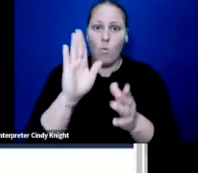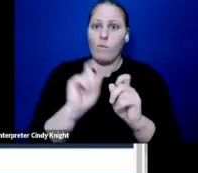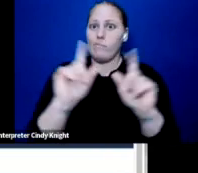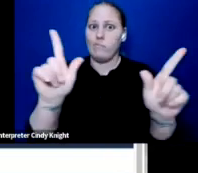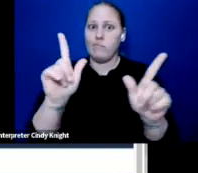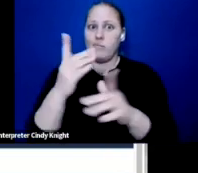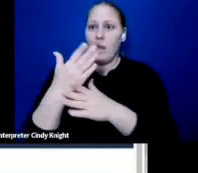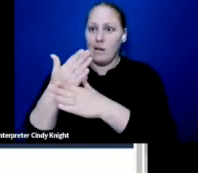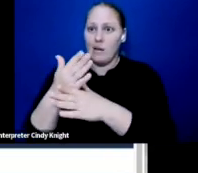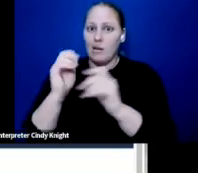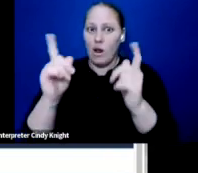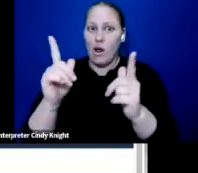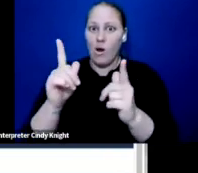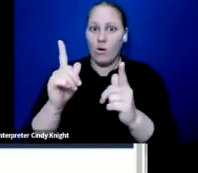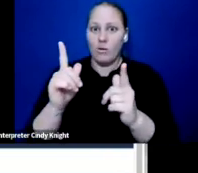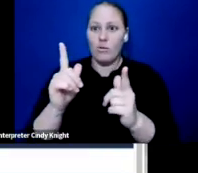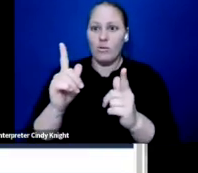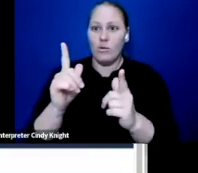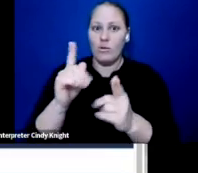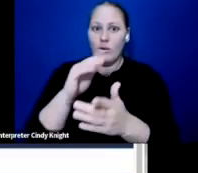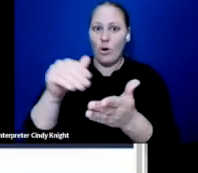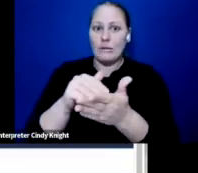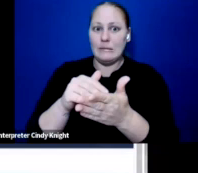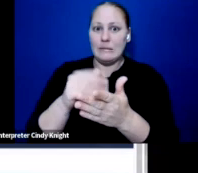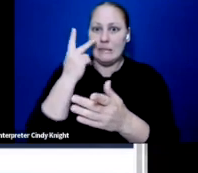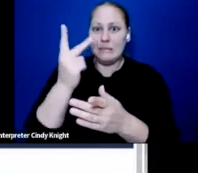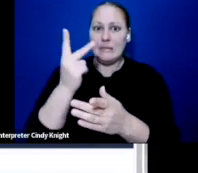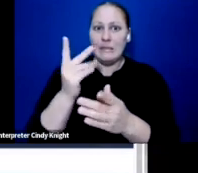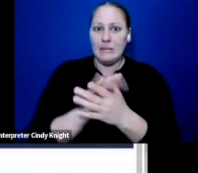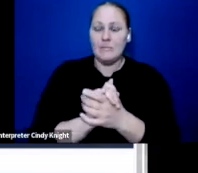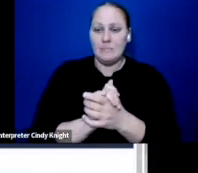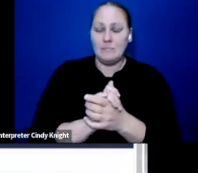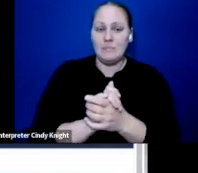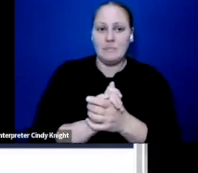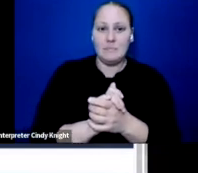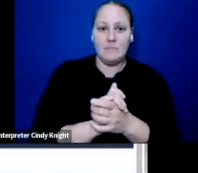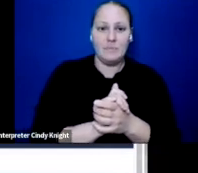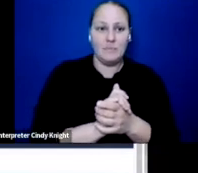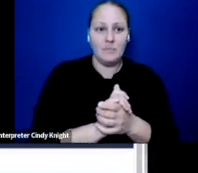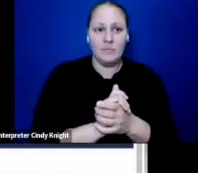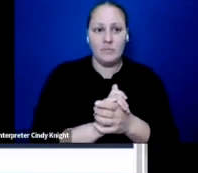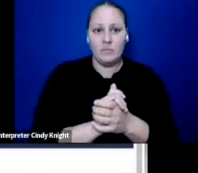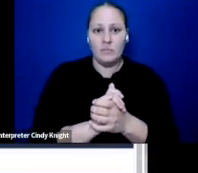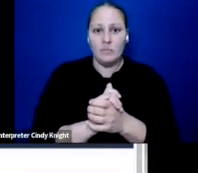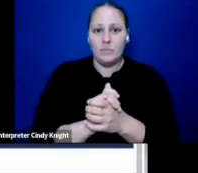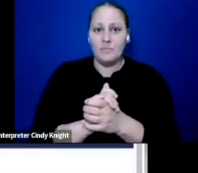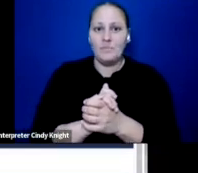you will not only be able to see your own, but you'll be able to see resources offered for any other center that has opted into the